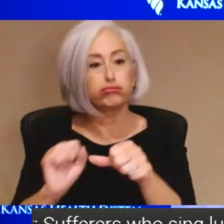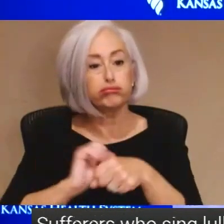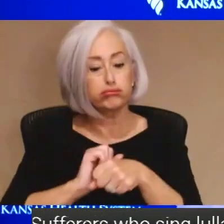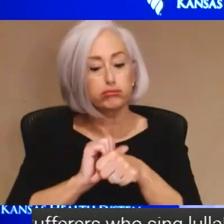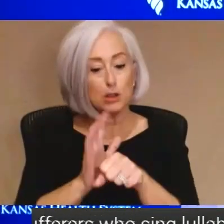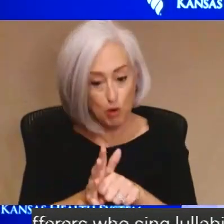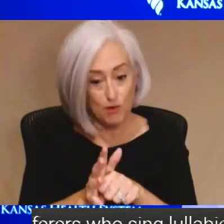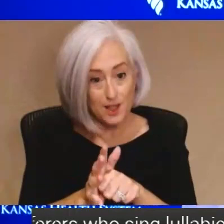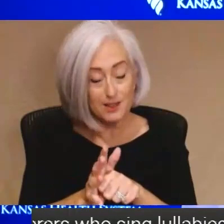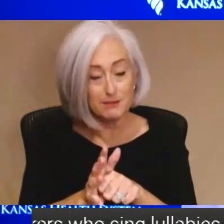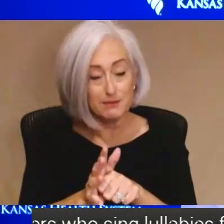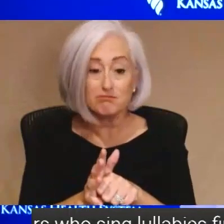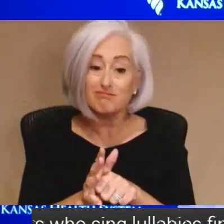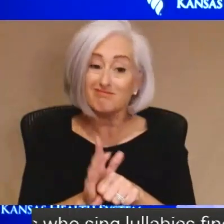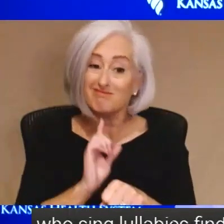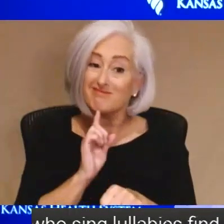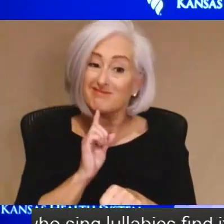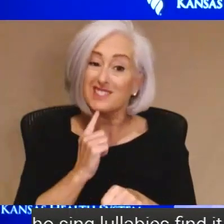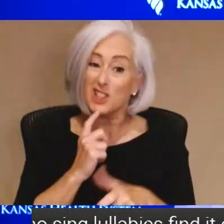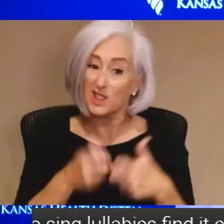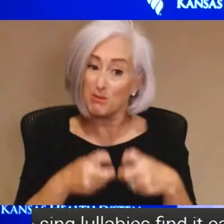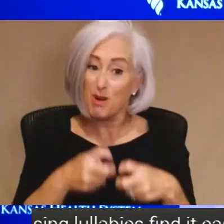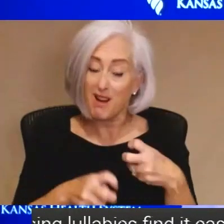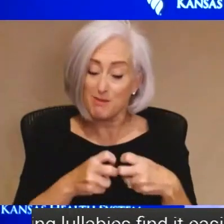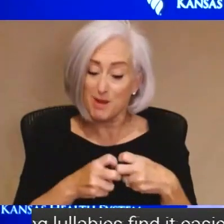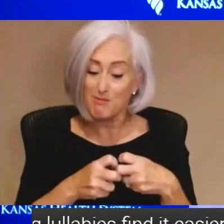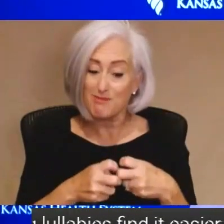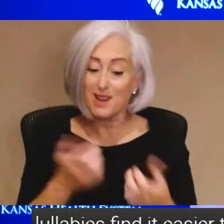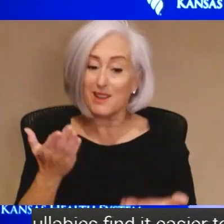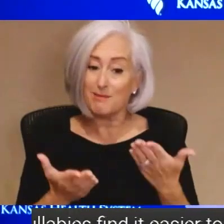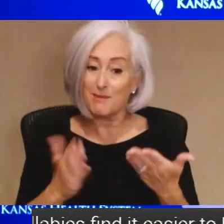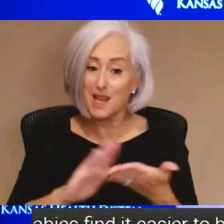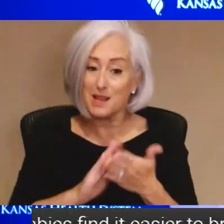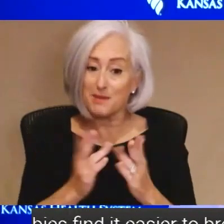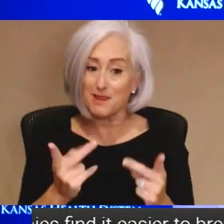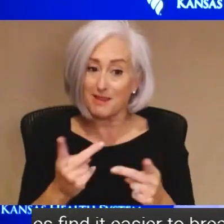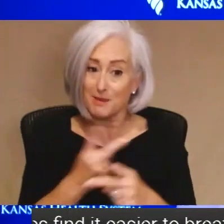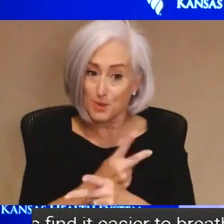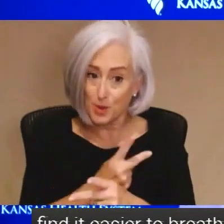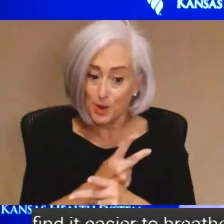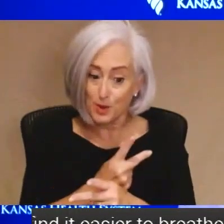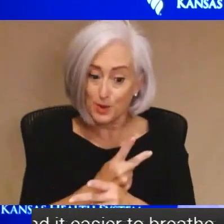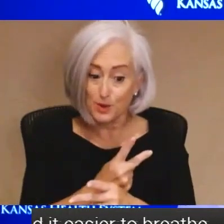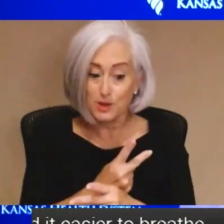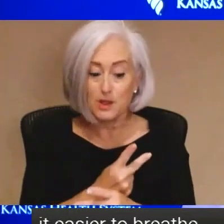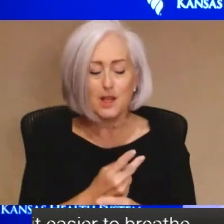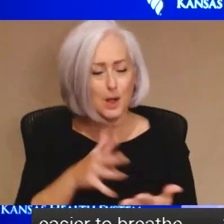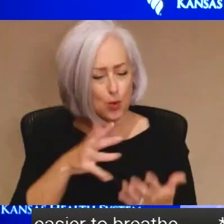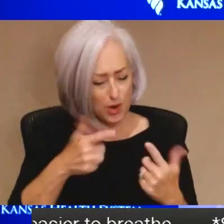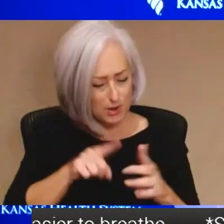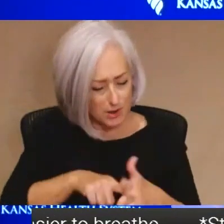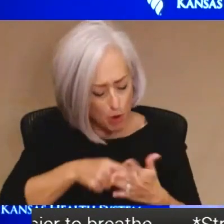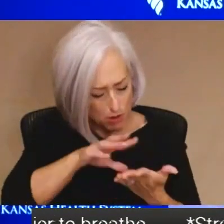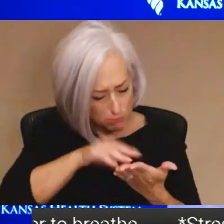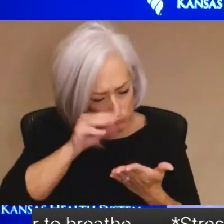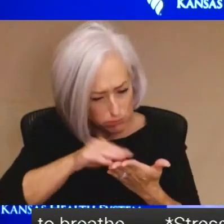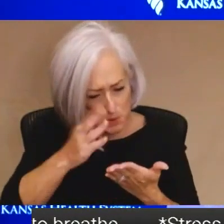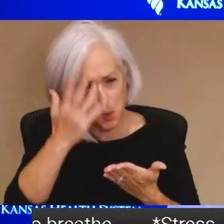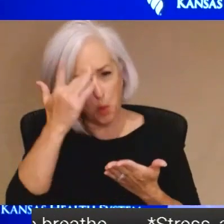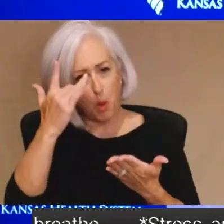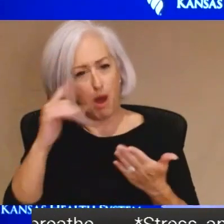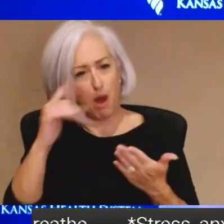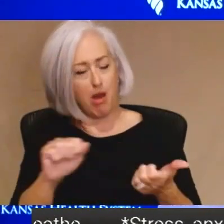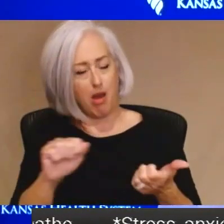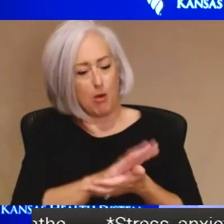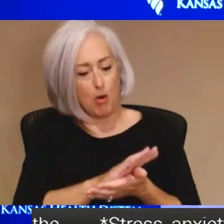problem. We are learning the mechanisms which cause it. We still don't know all of them. One of the things that can help, though, and I think we need to continue to